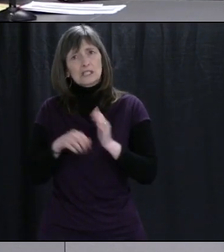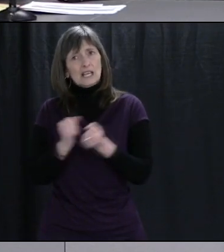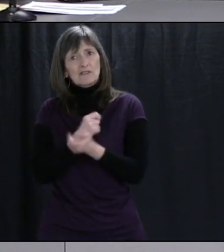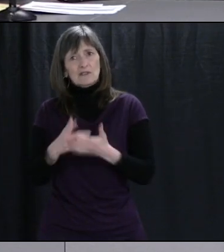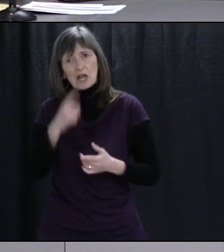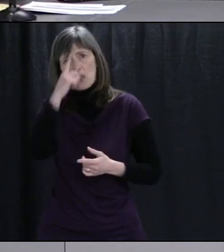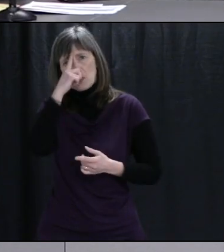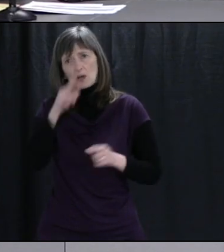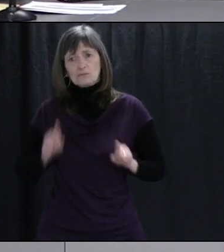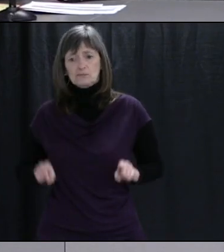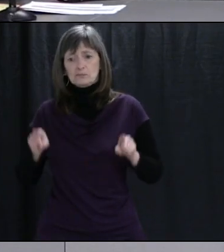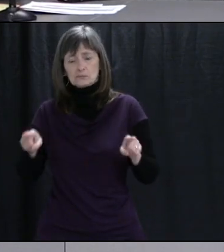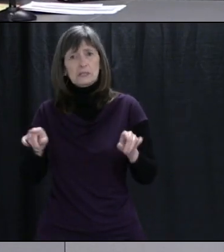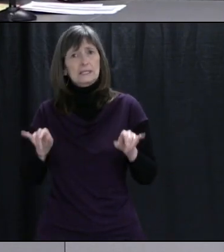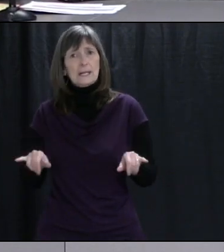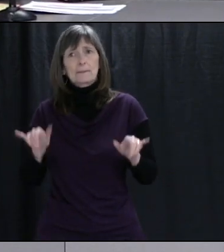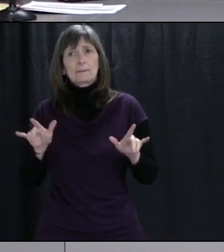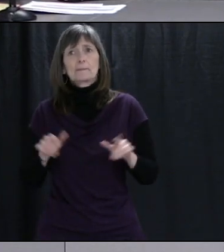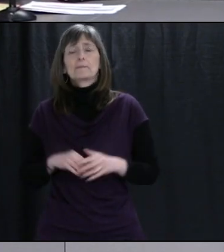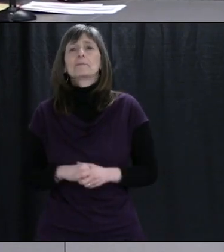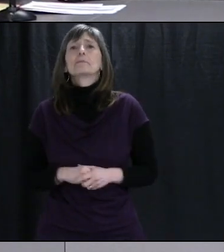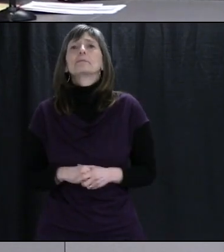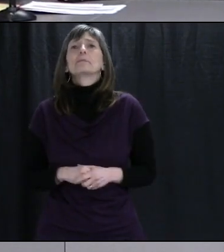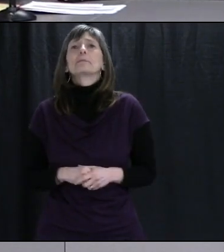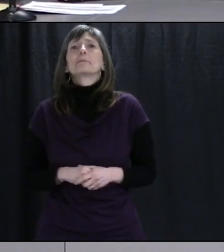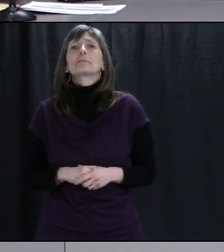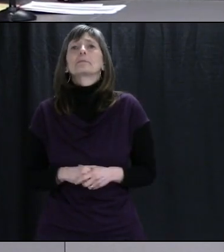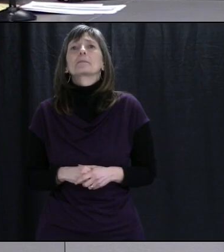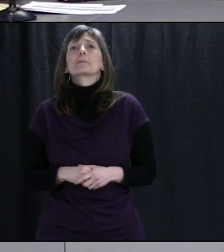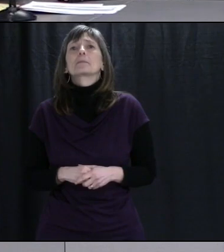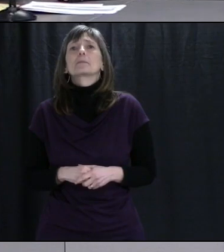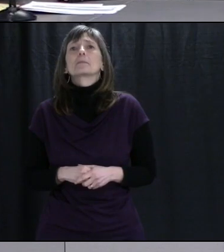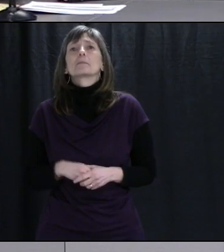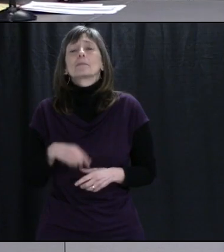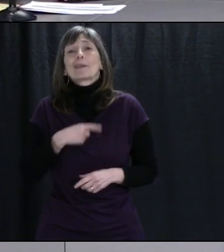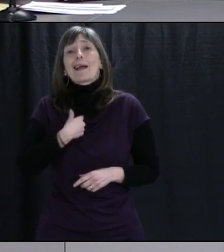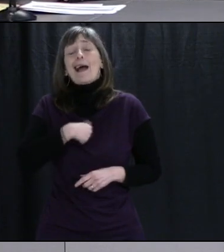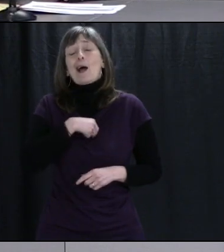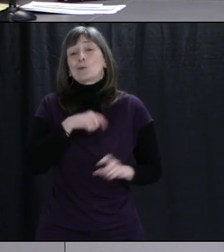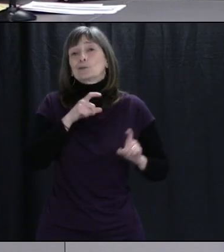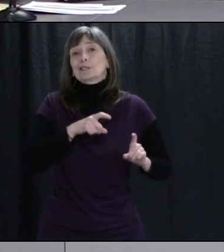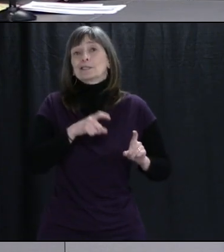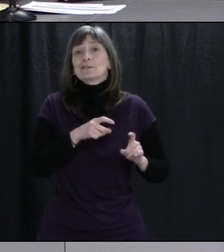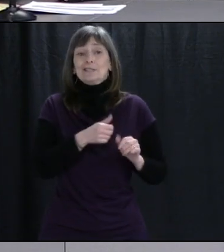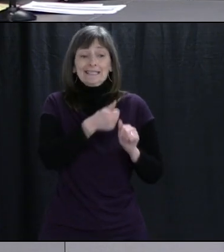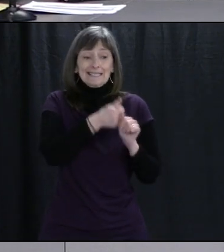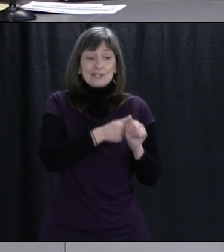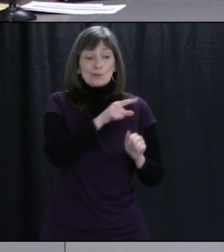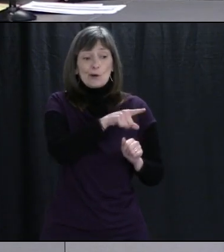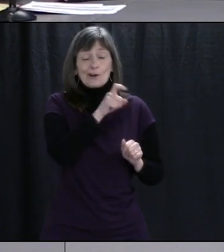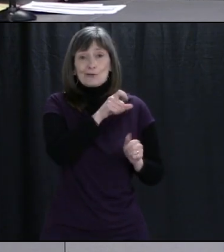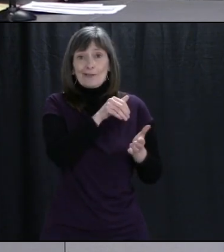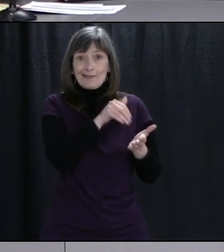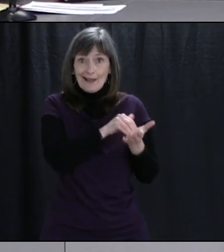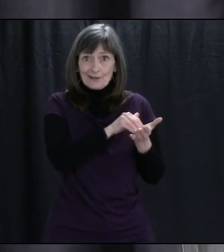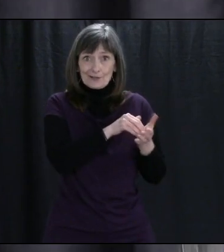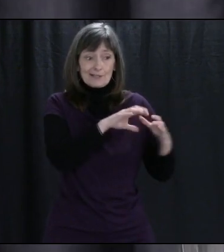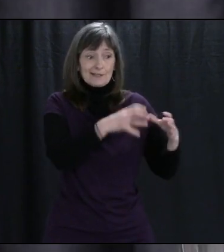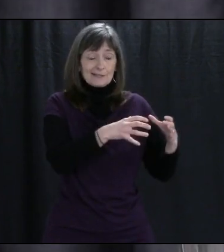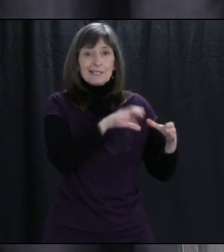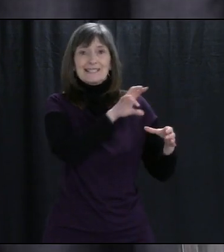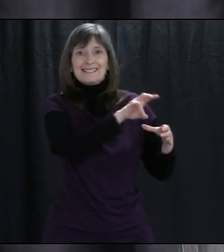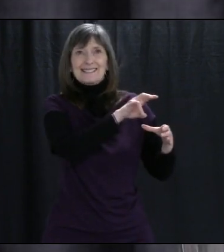How do we explain that? Our testing per 100,000 population across the province